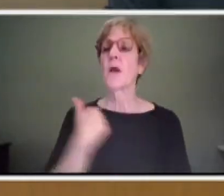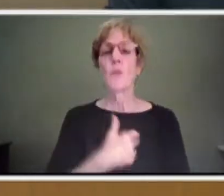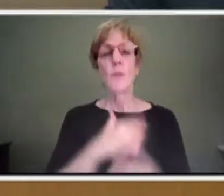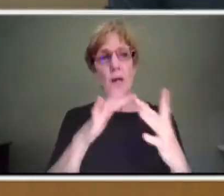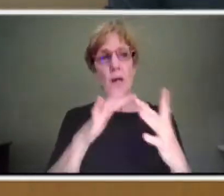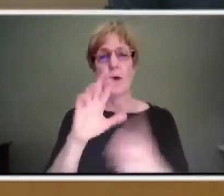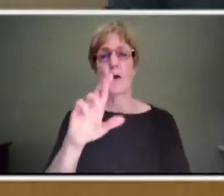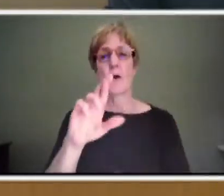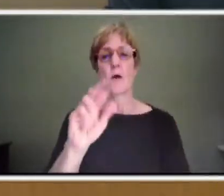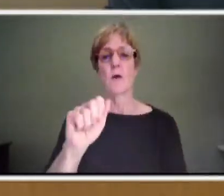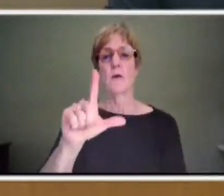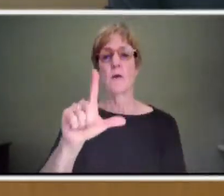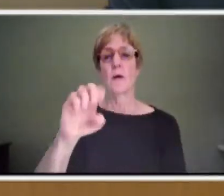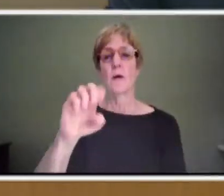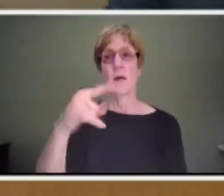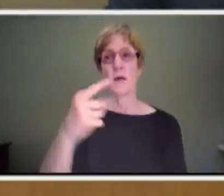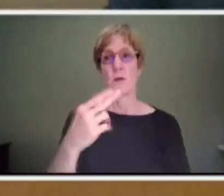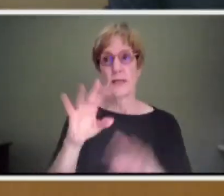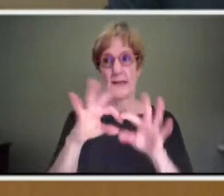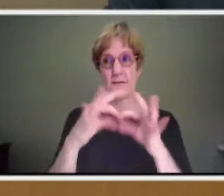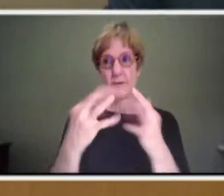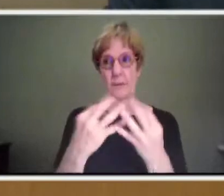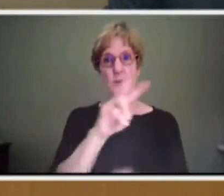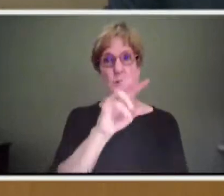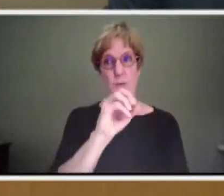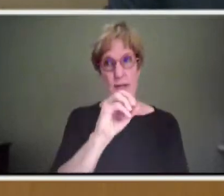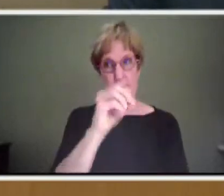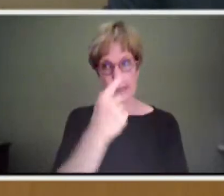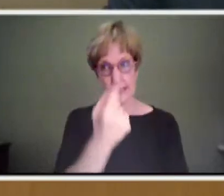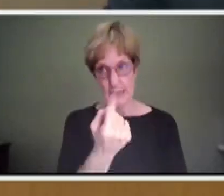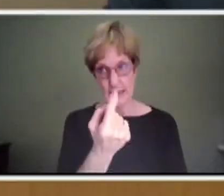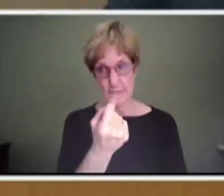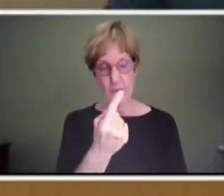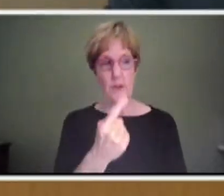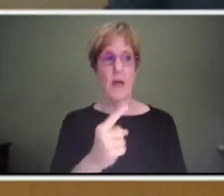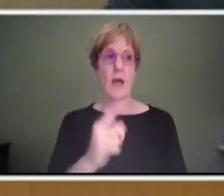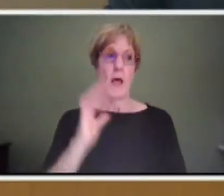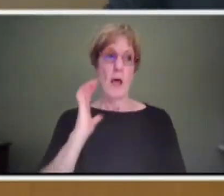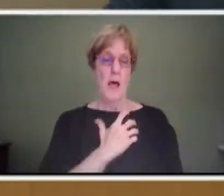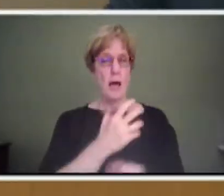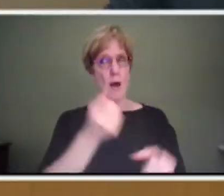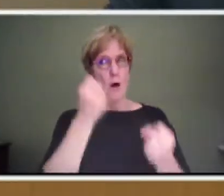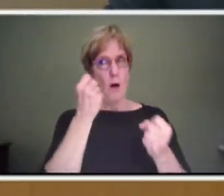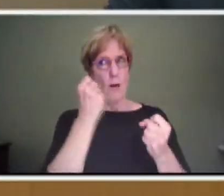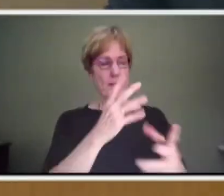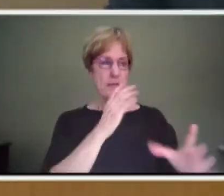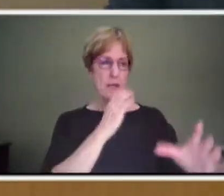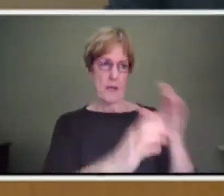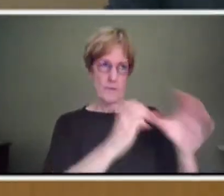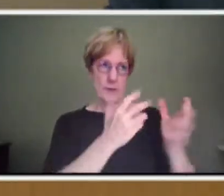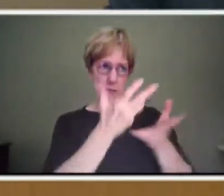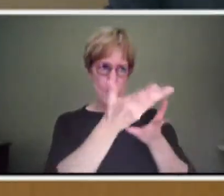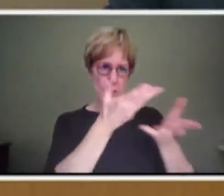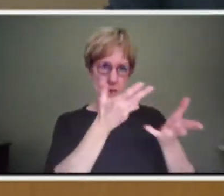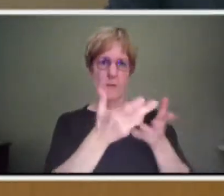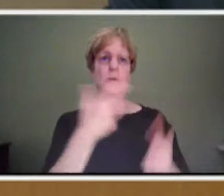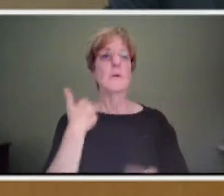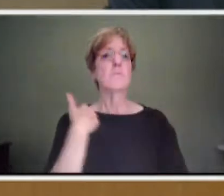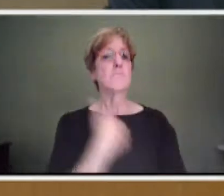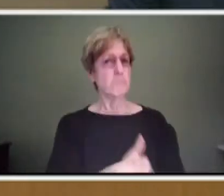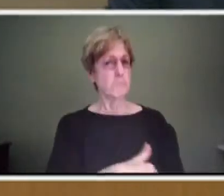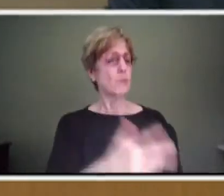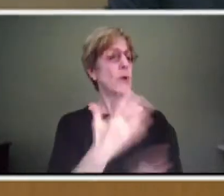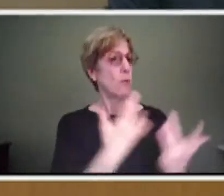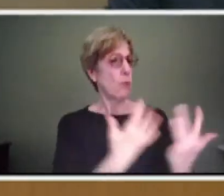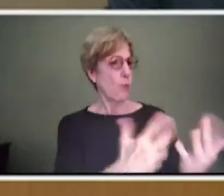family for a number of years, since 2011. Based on our many previous conversations, we were awaiting the time